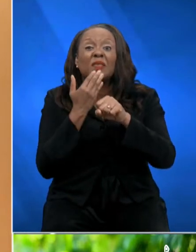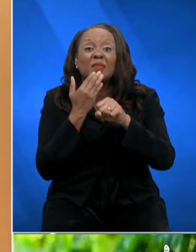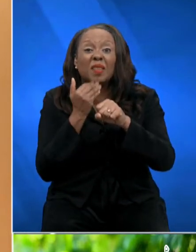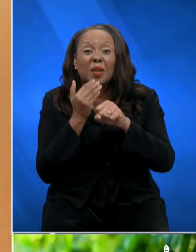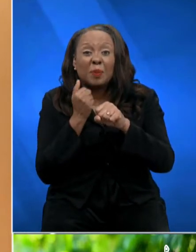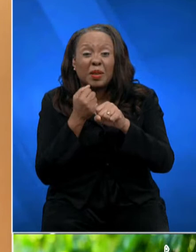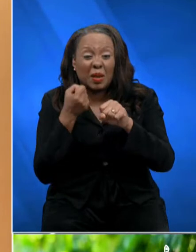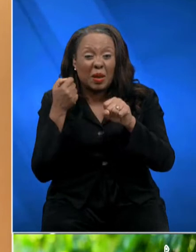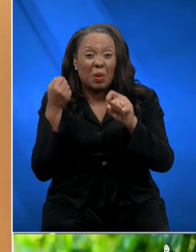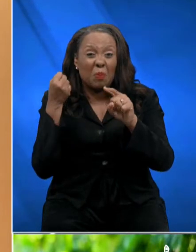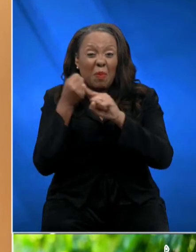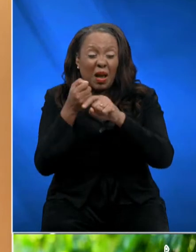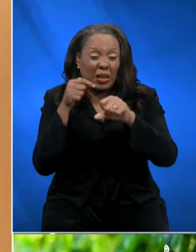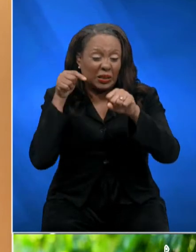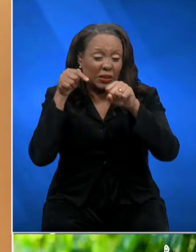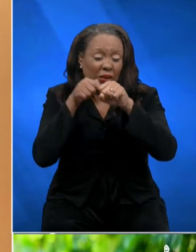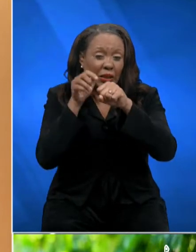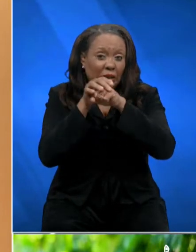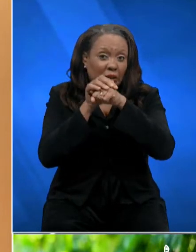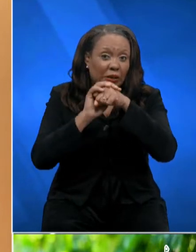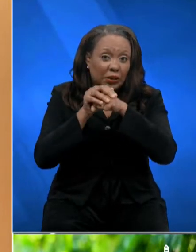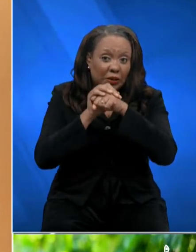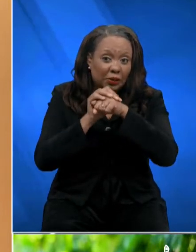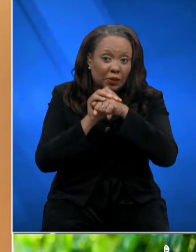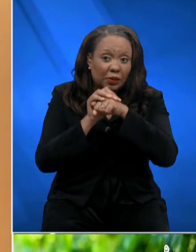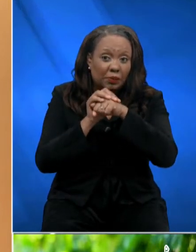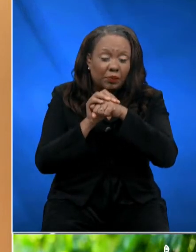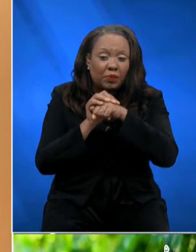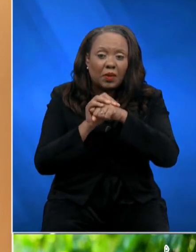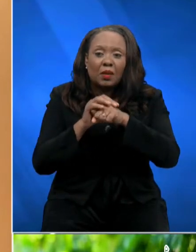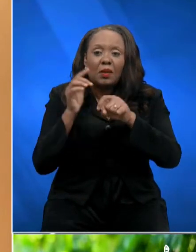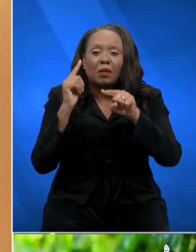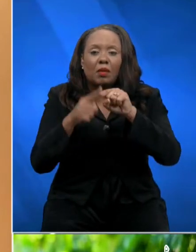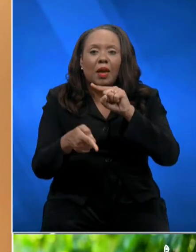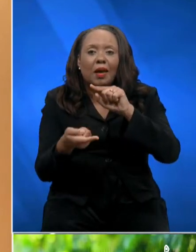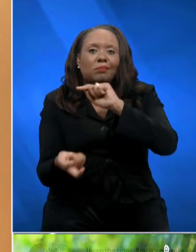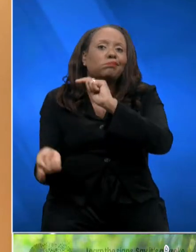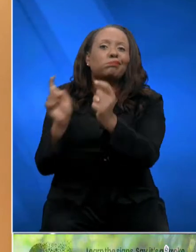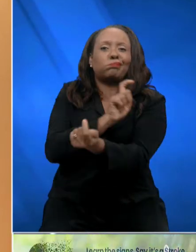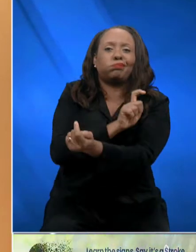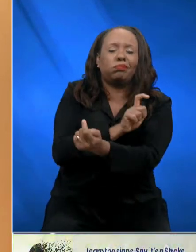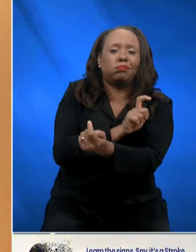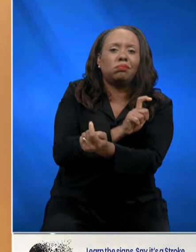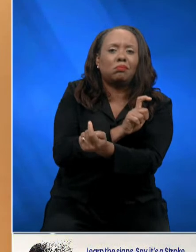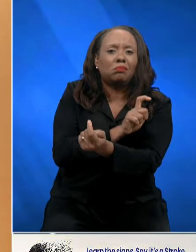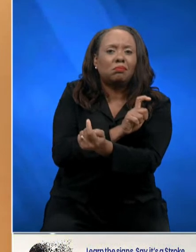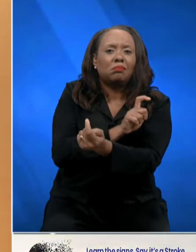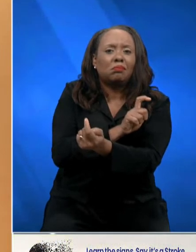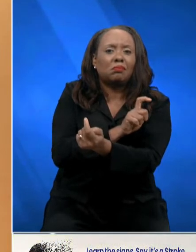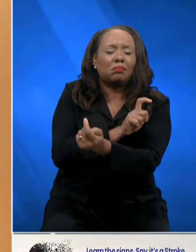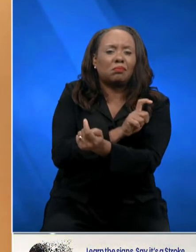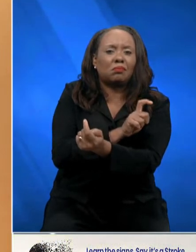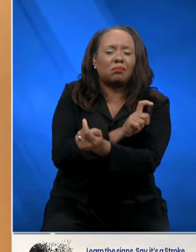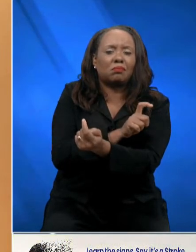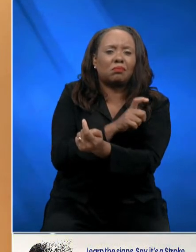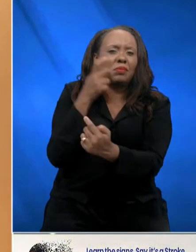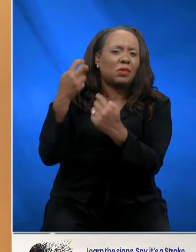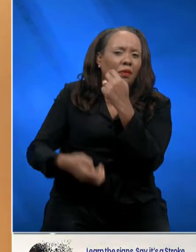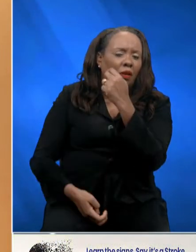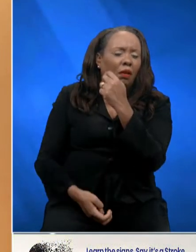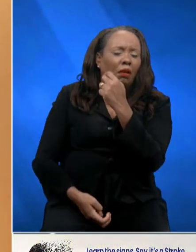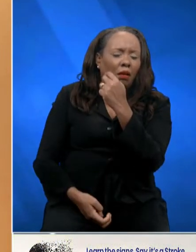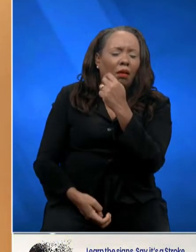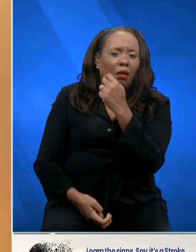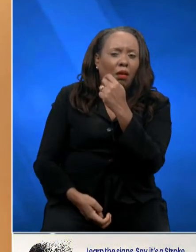unfortunately you're not going to be able to reverse that. So it's very difficult